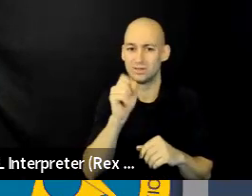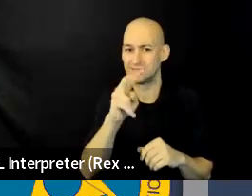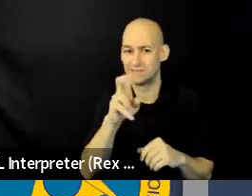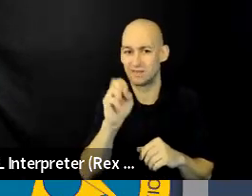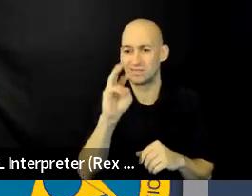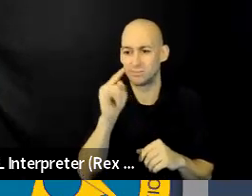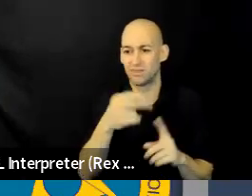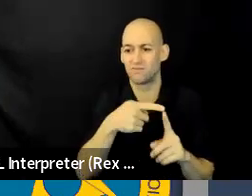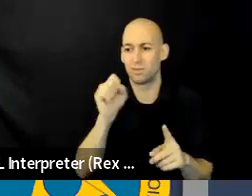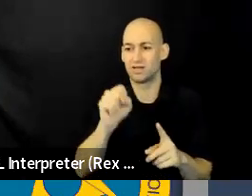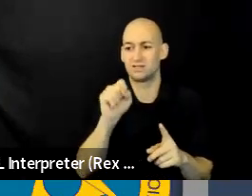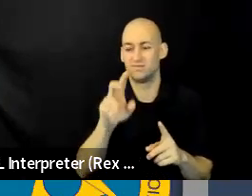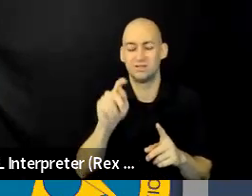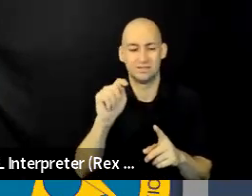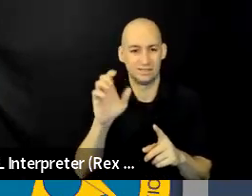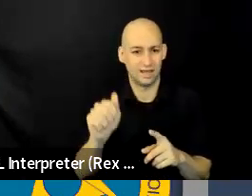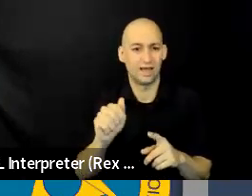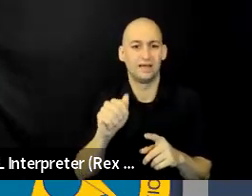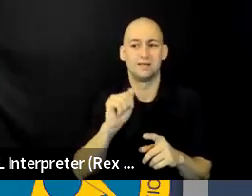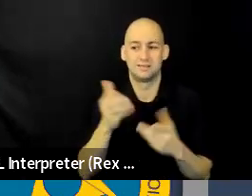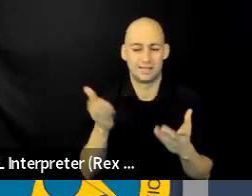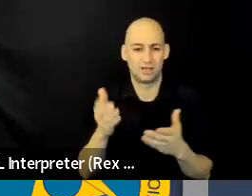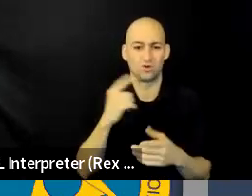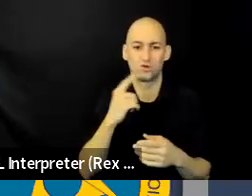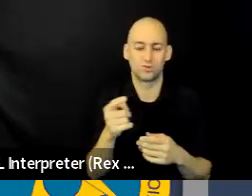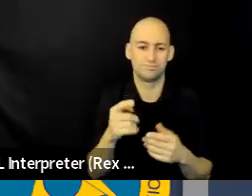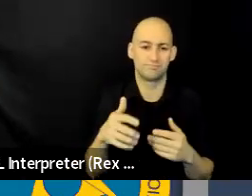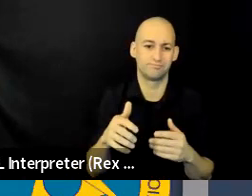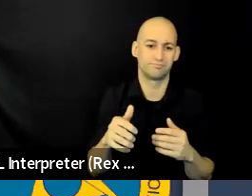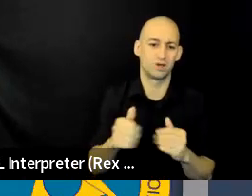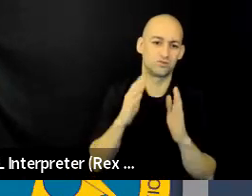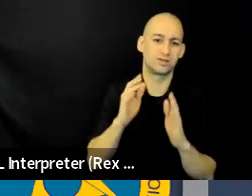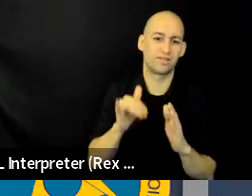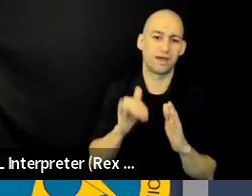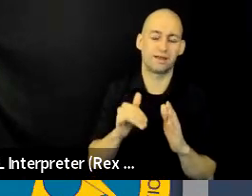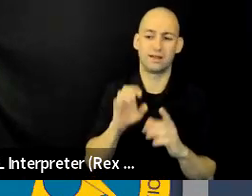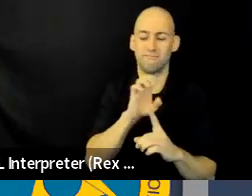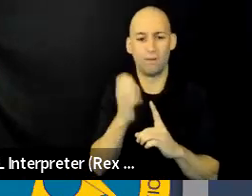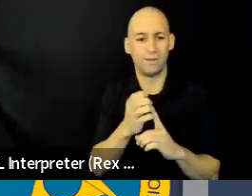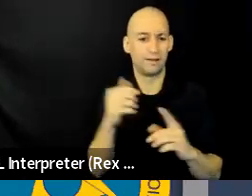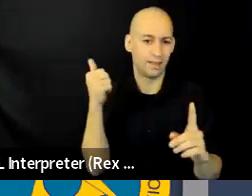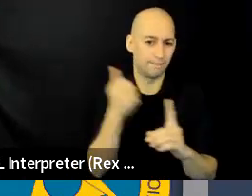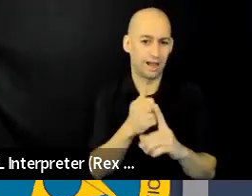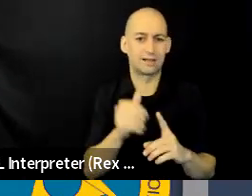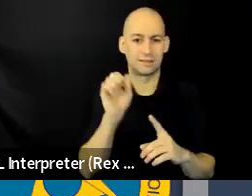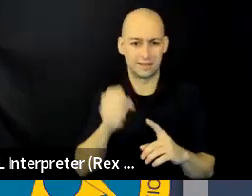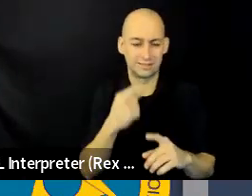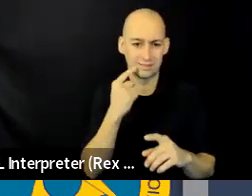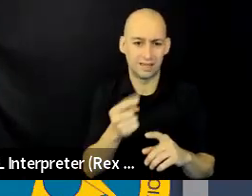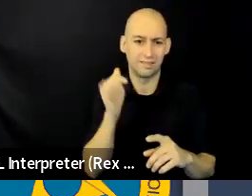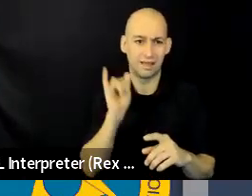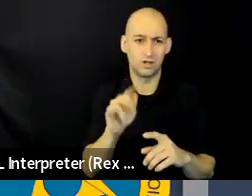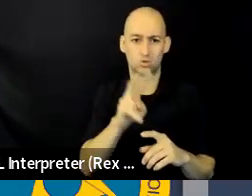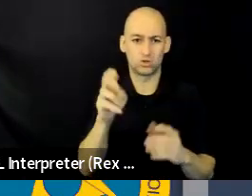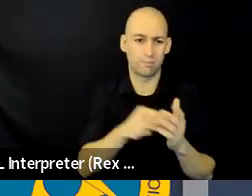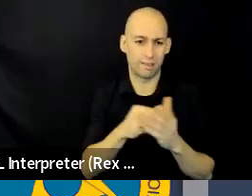SBCTA is here to address the concerns that Commissioner Liu raised when it comes to the environmental impacts. I can also say that the $200